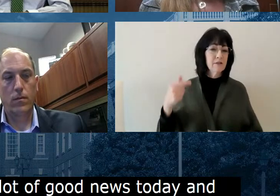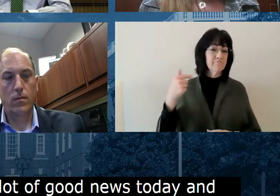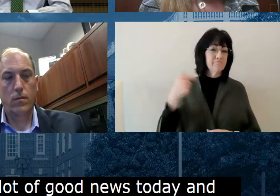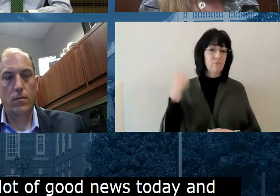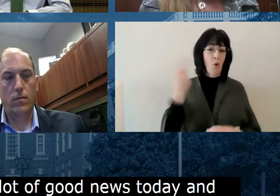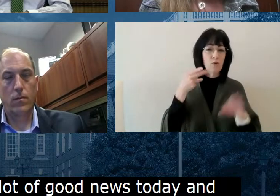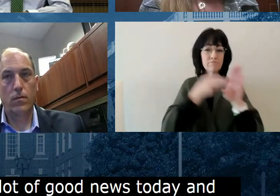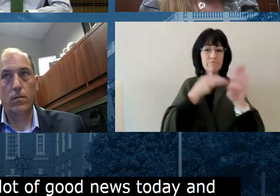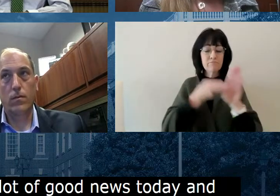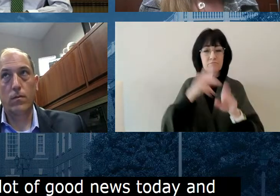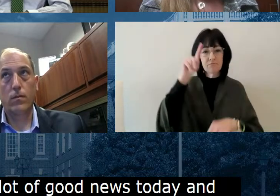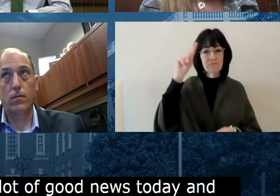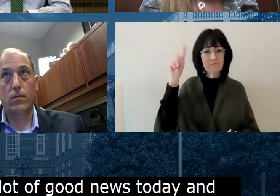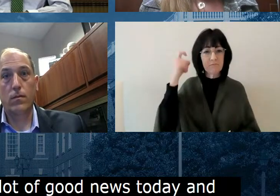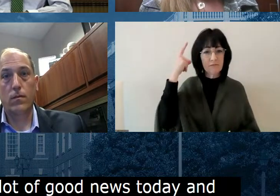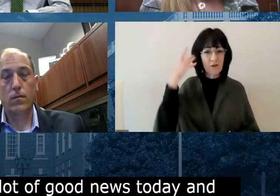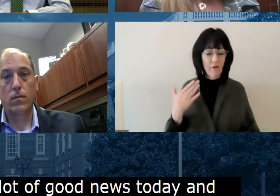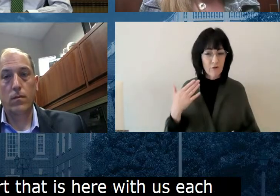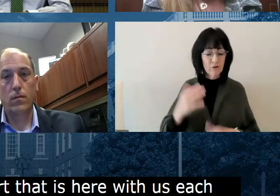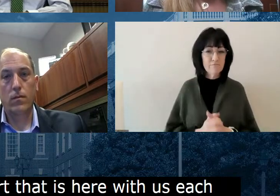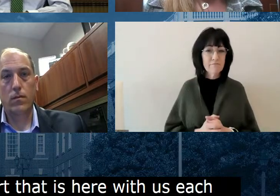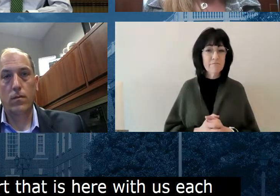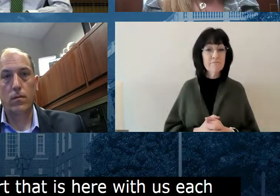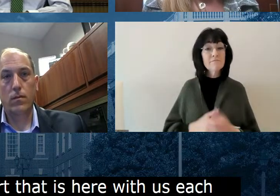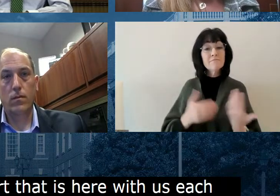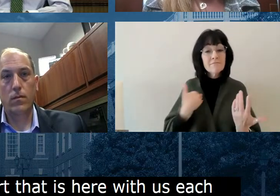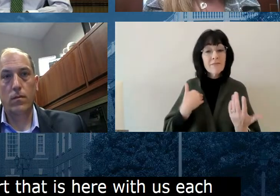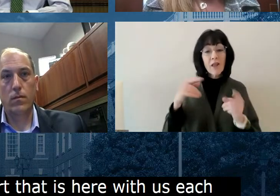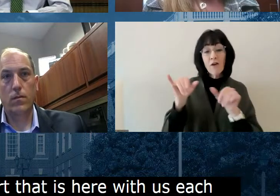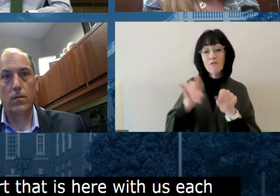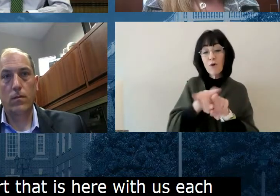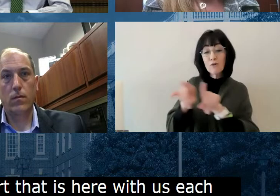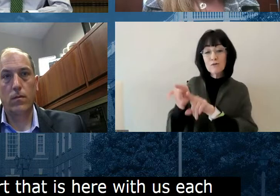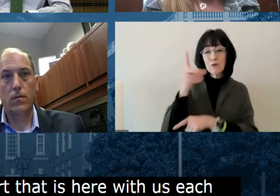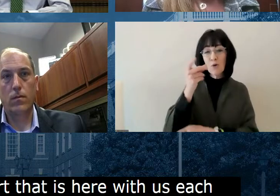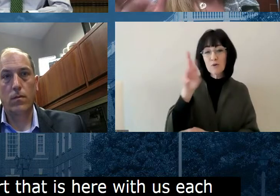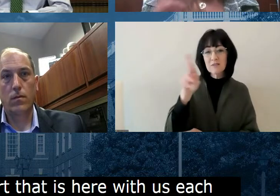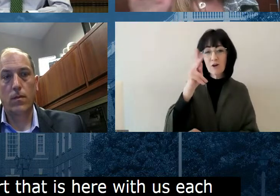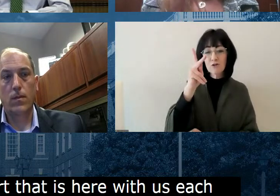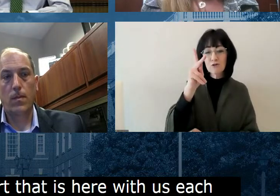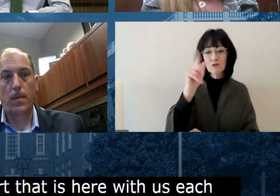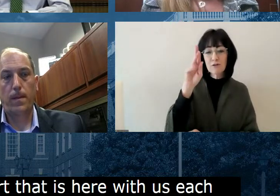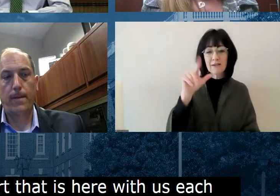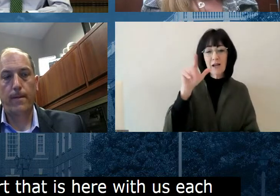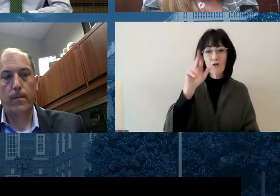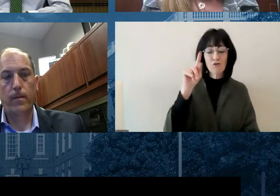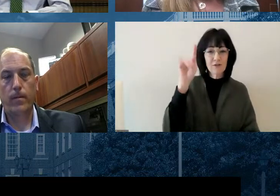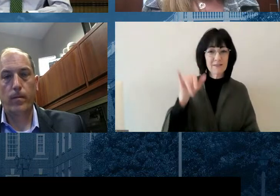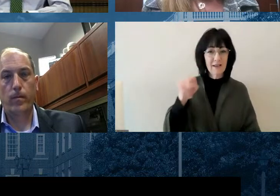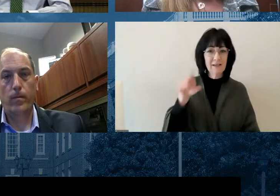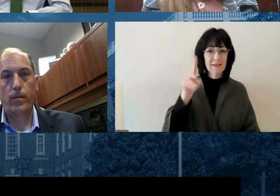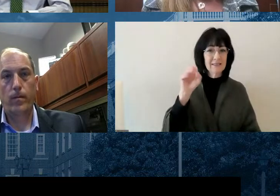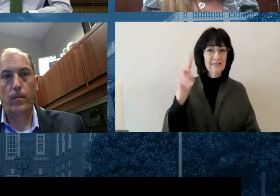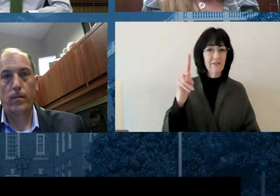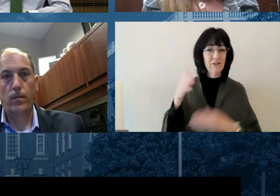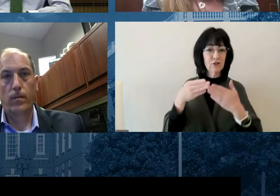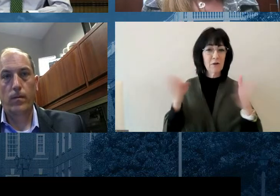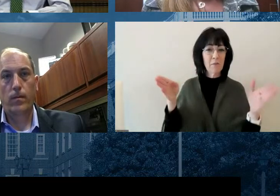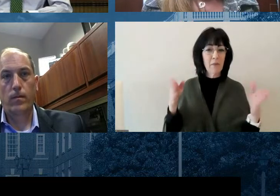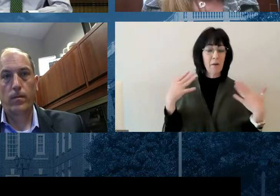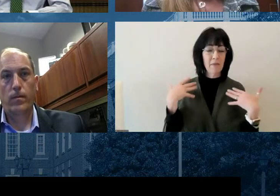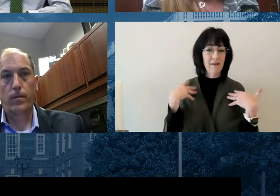on a regular basis. We also have Dr. Carol Rotte, who's the director of the Division of Public Health, representing